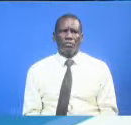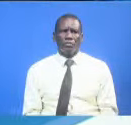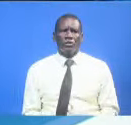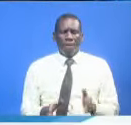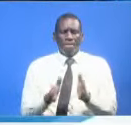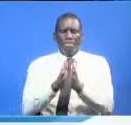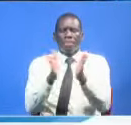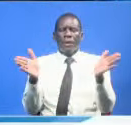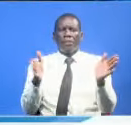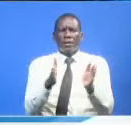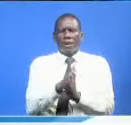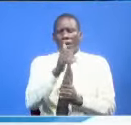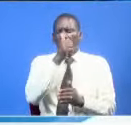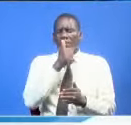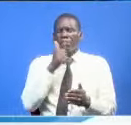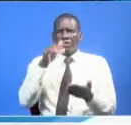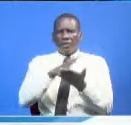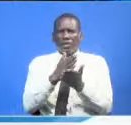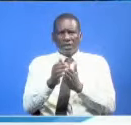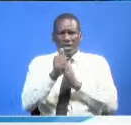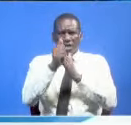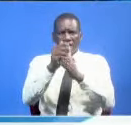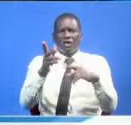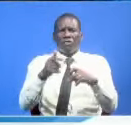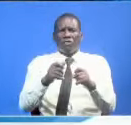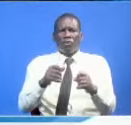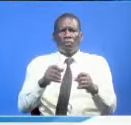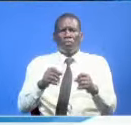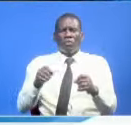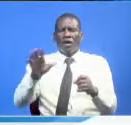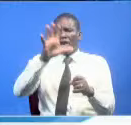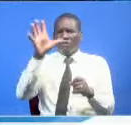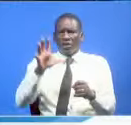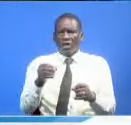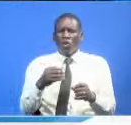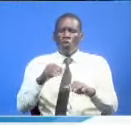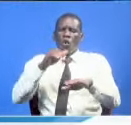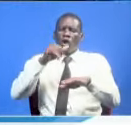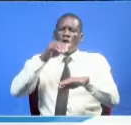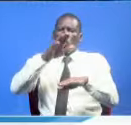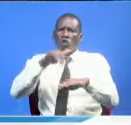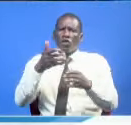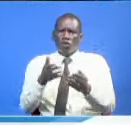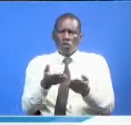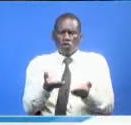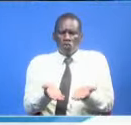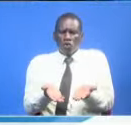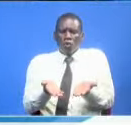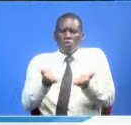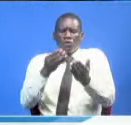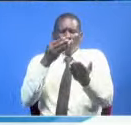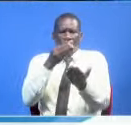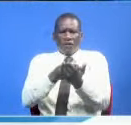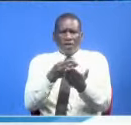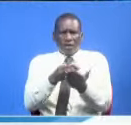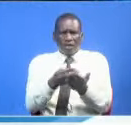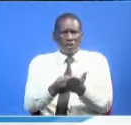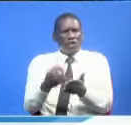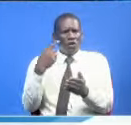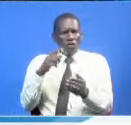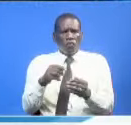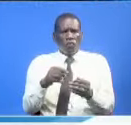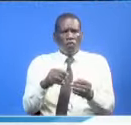Public and private sector leaders from across Africa have been called upon to increase financing towards